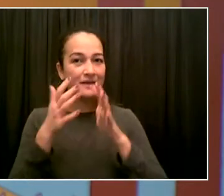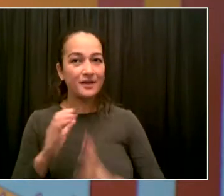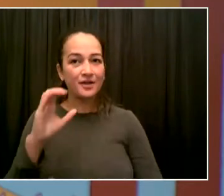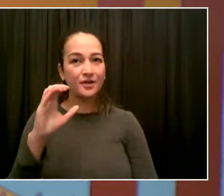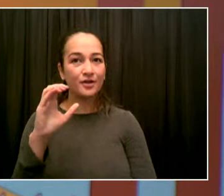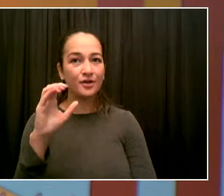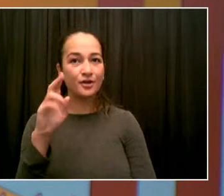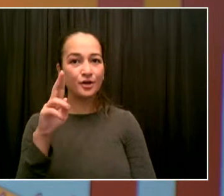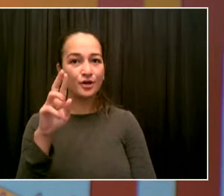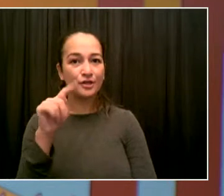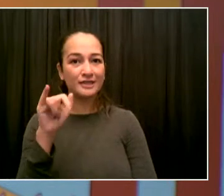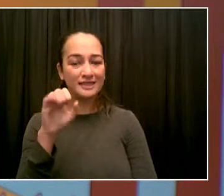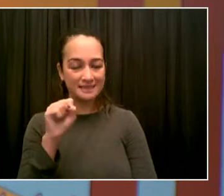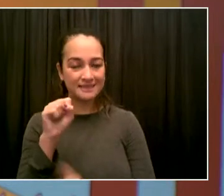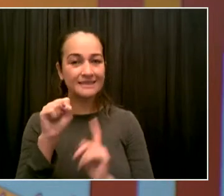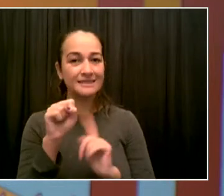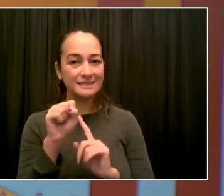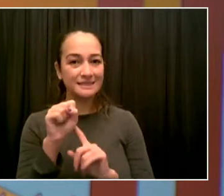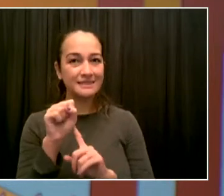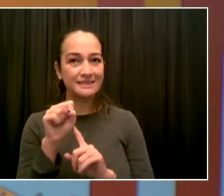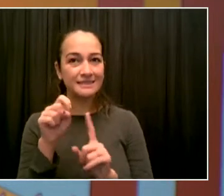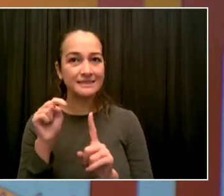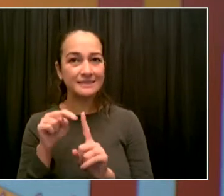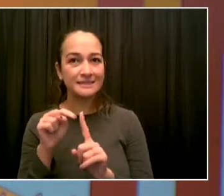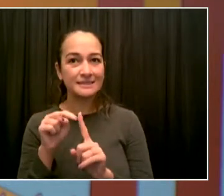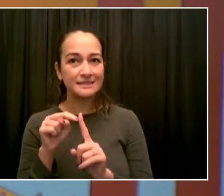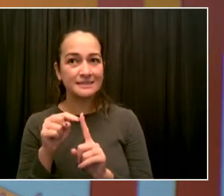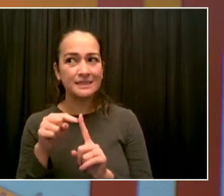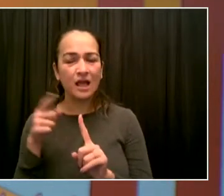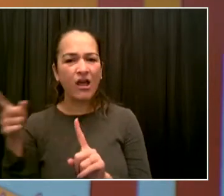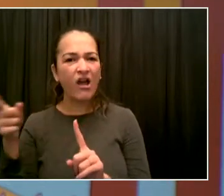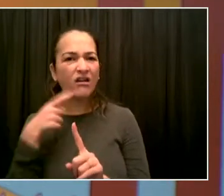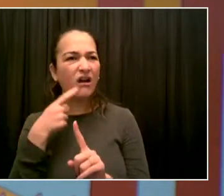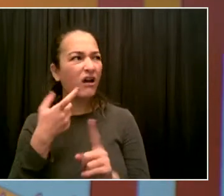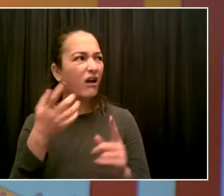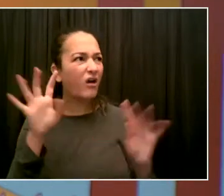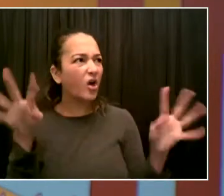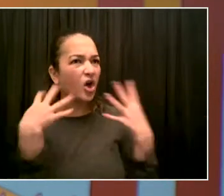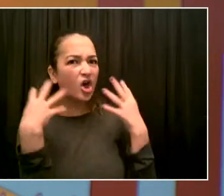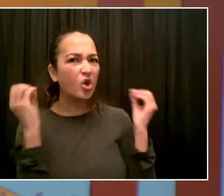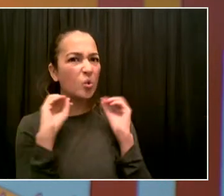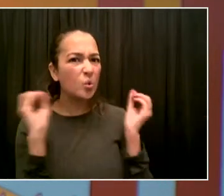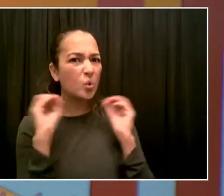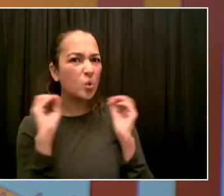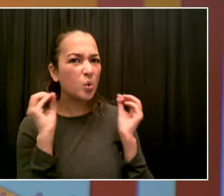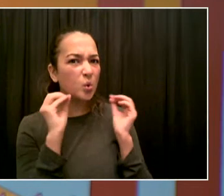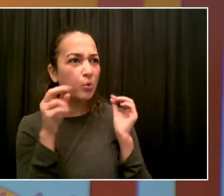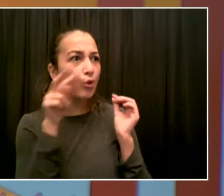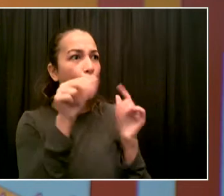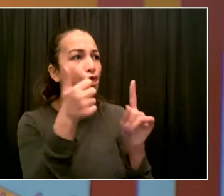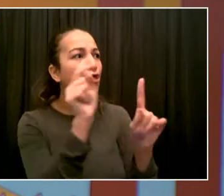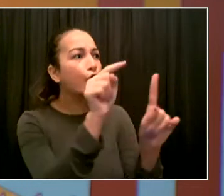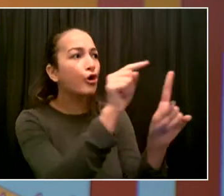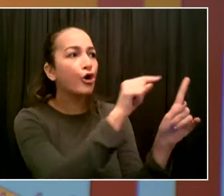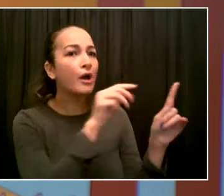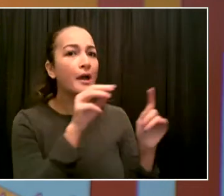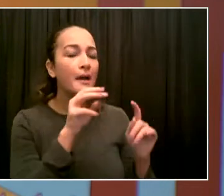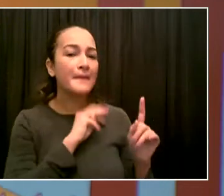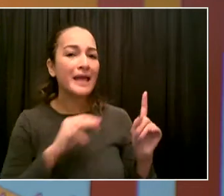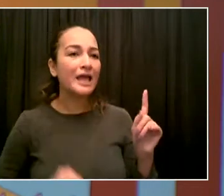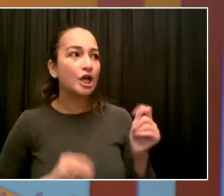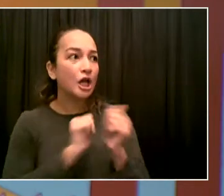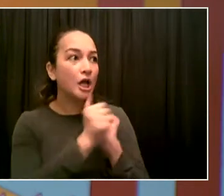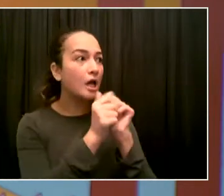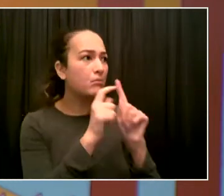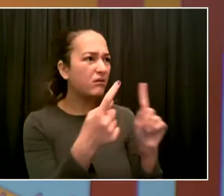he has any chance of winning. I believe objectively he does not, but, you know,